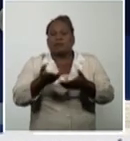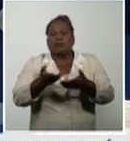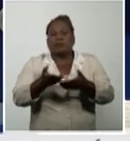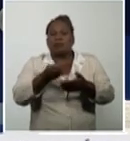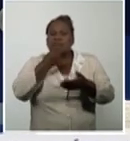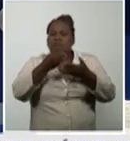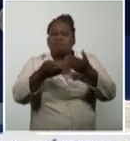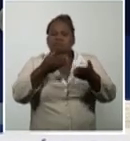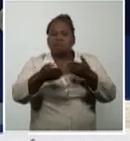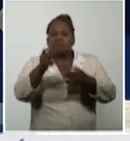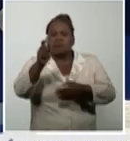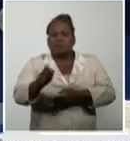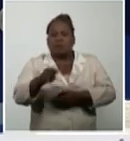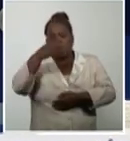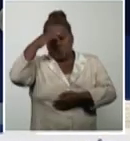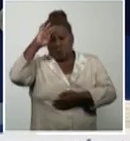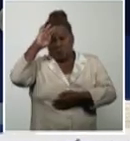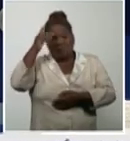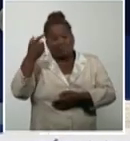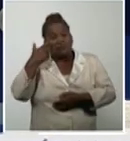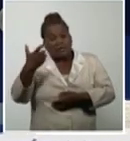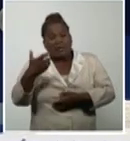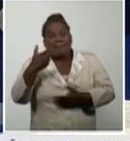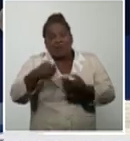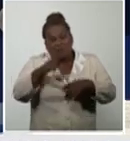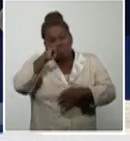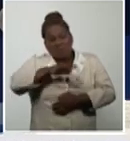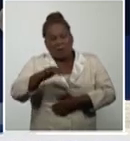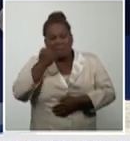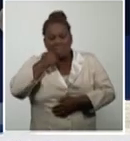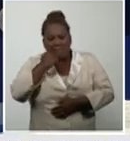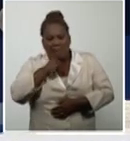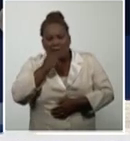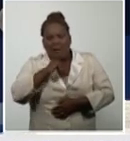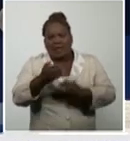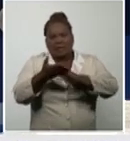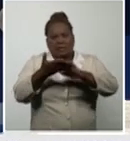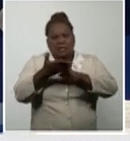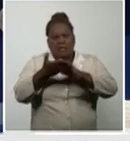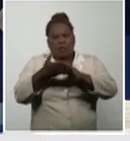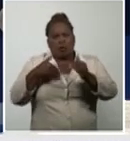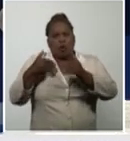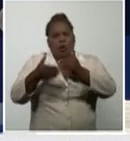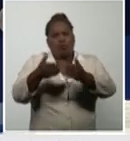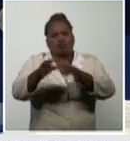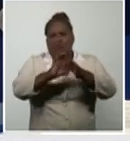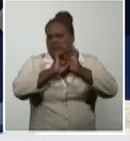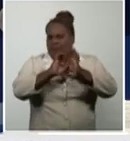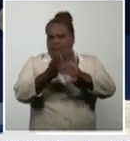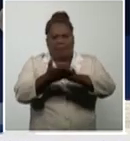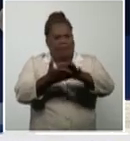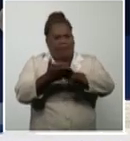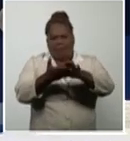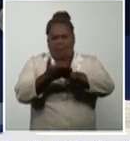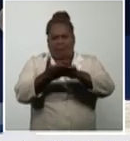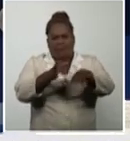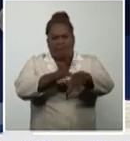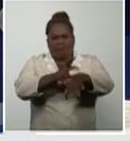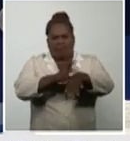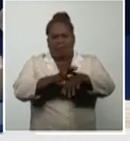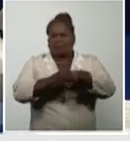And as we always reiterate, none with an unfavorable evolution of the disease.